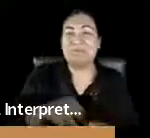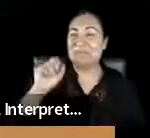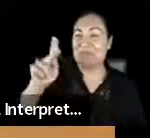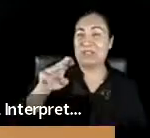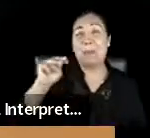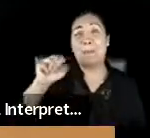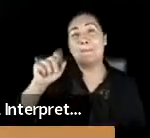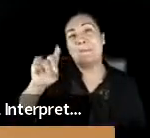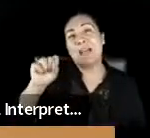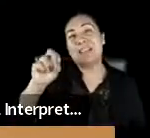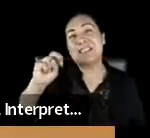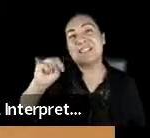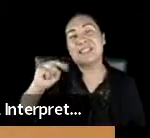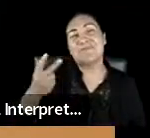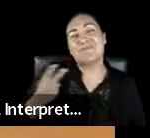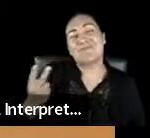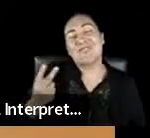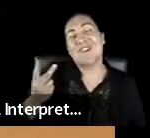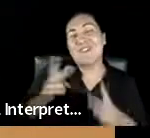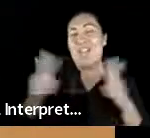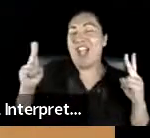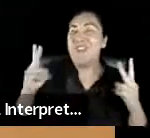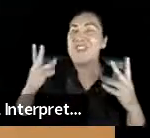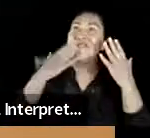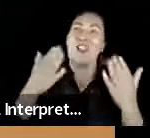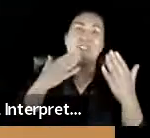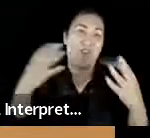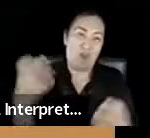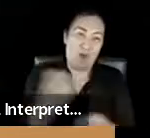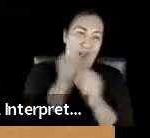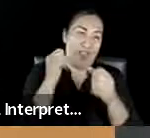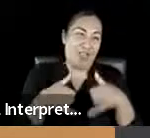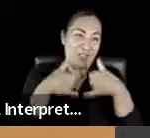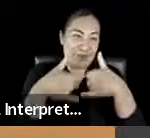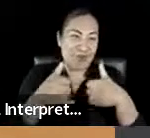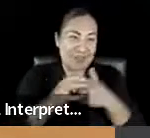and I are very grateful to have won this award.